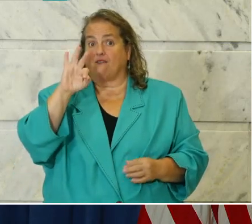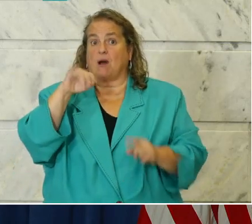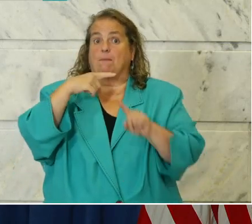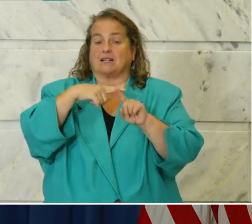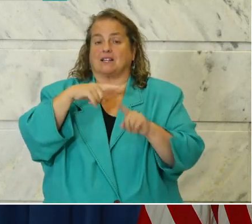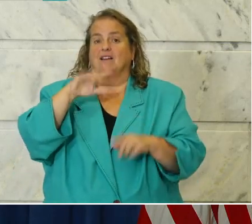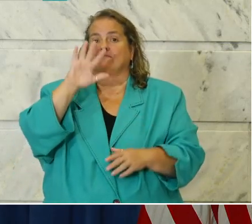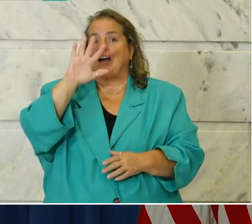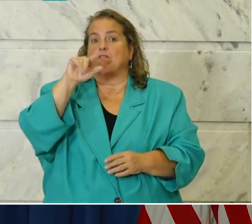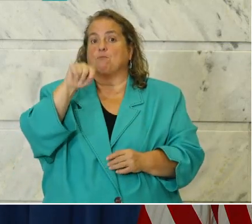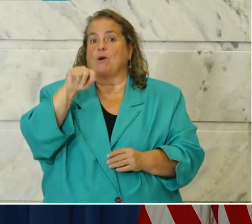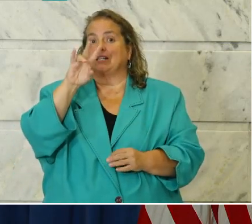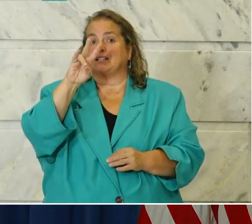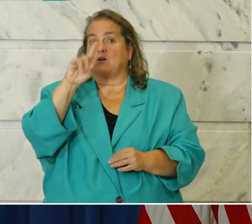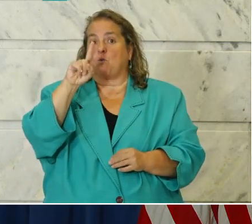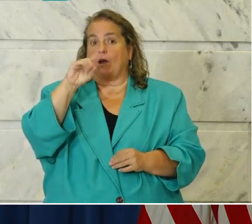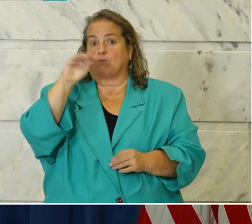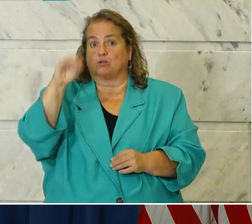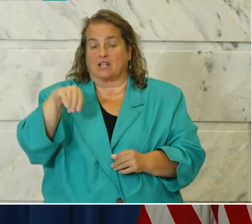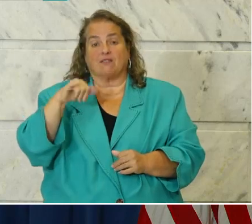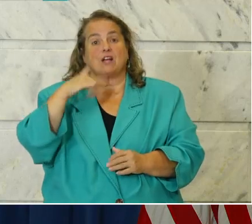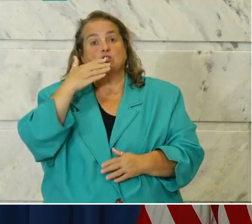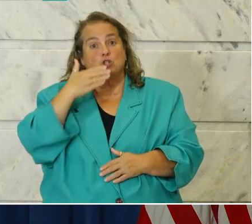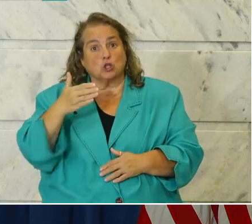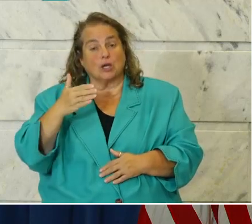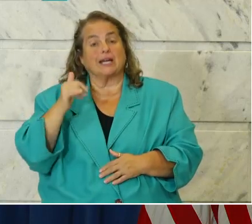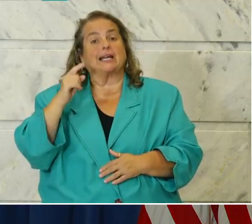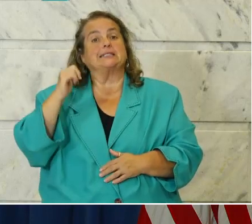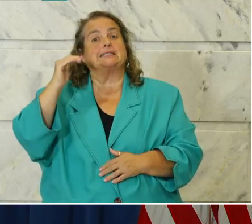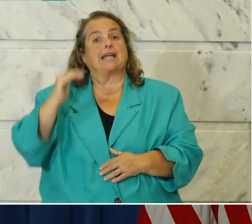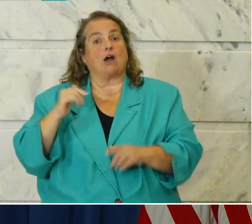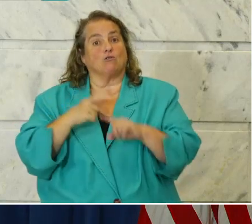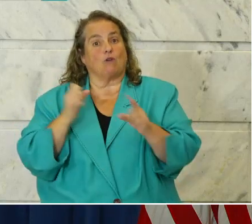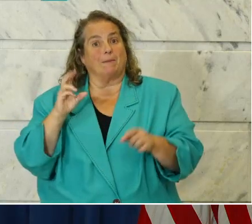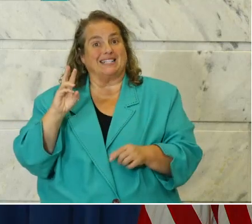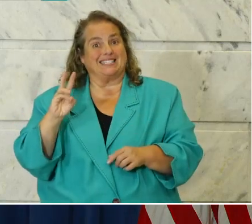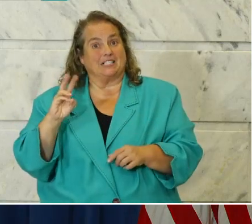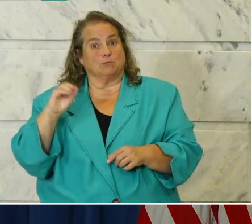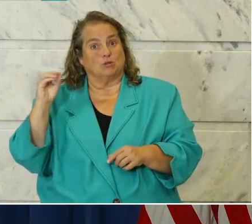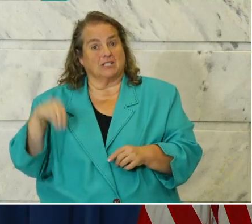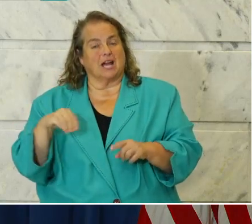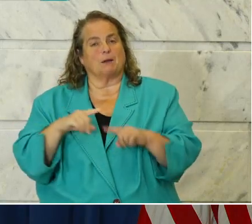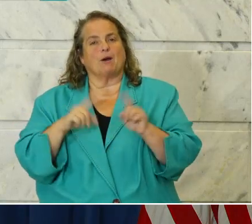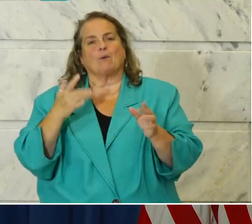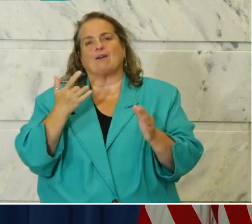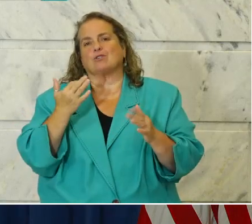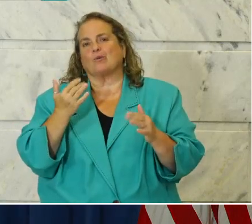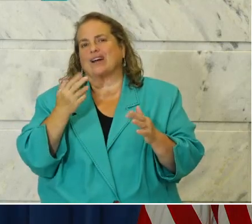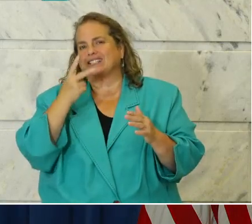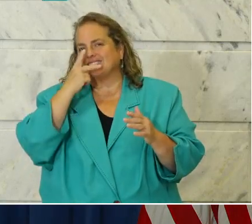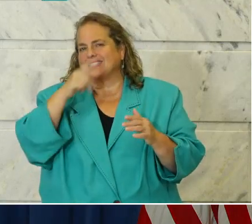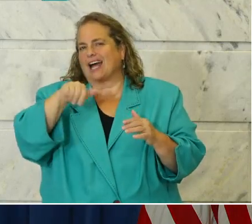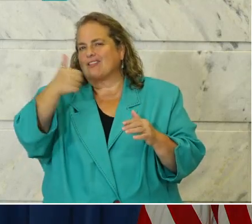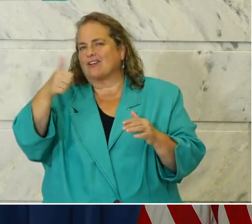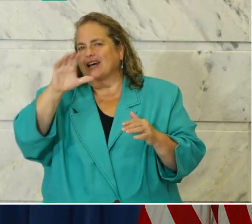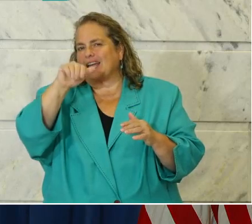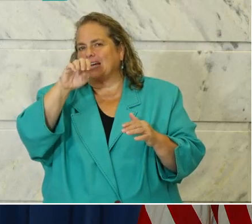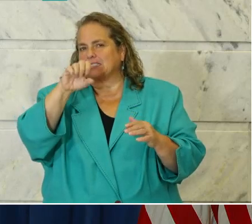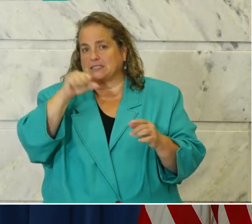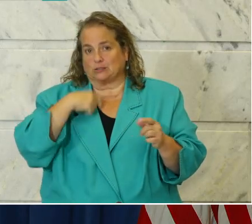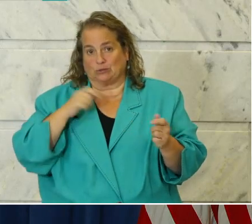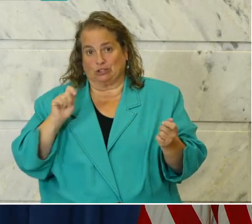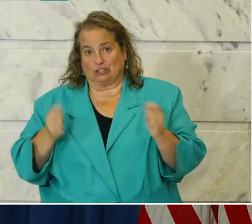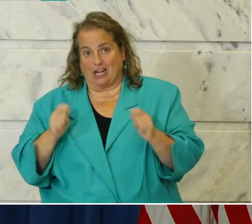5.71%. That's good that it's down from 6. We'll have to see as the other cases come in and are adjusted, but we will have some of the